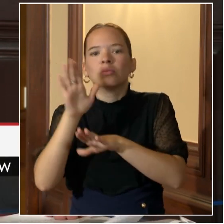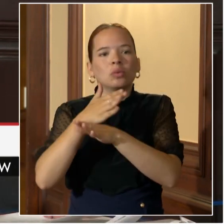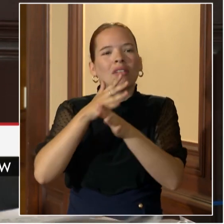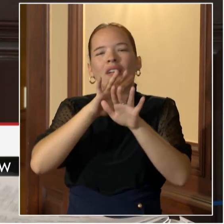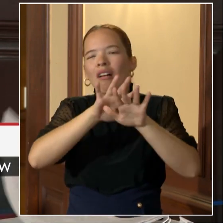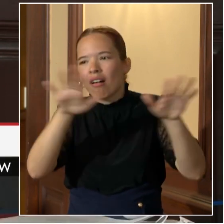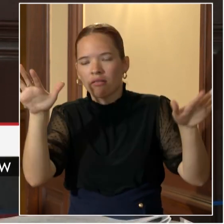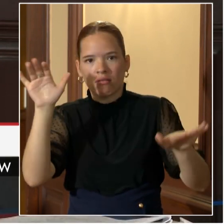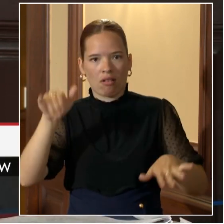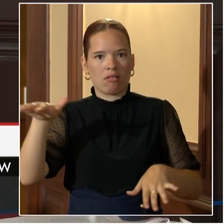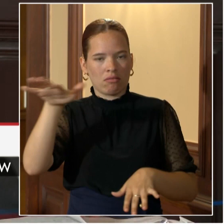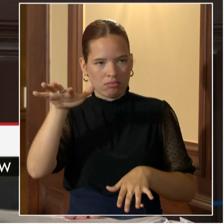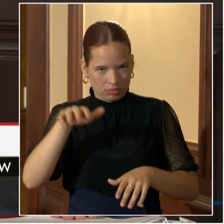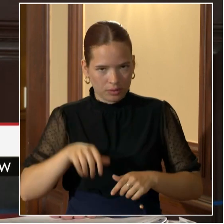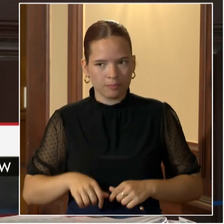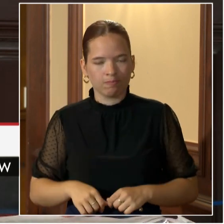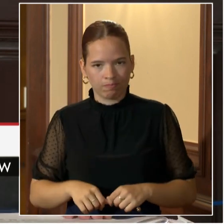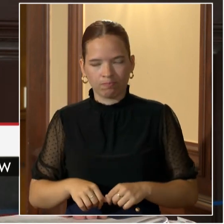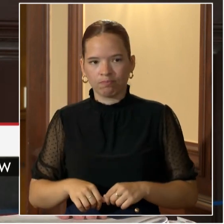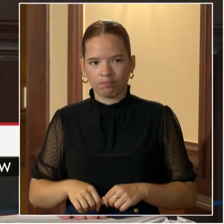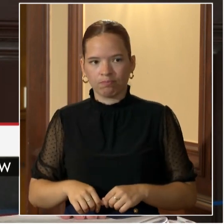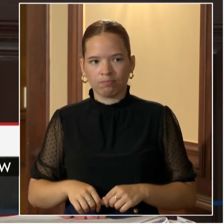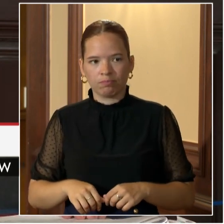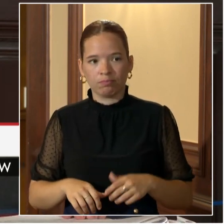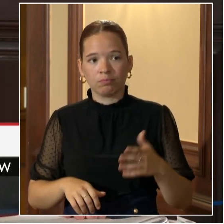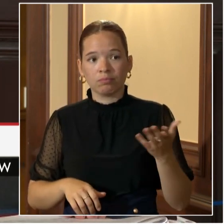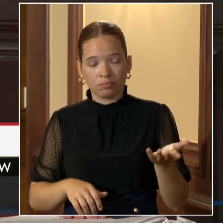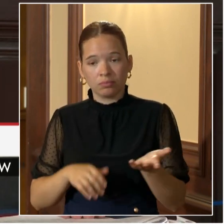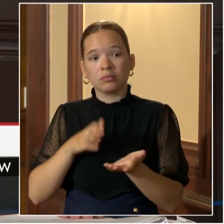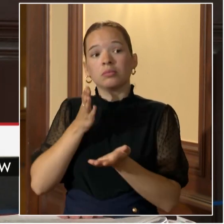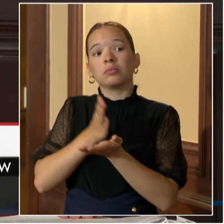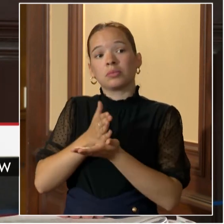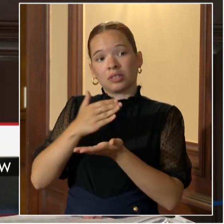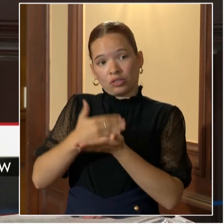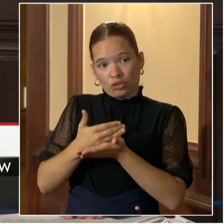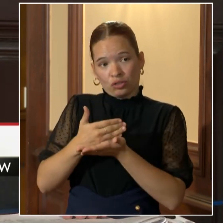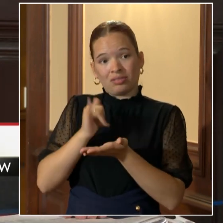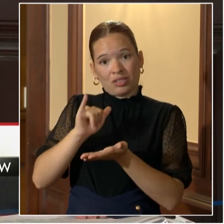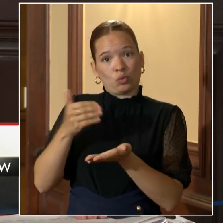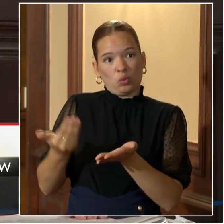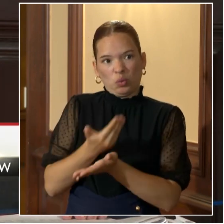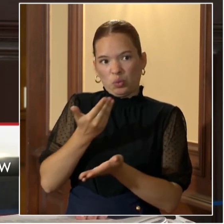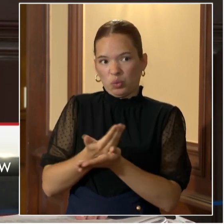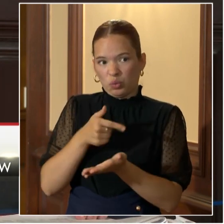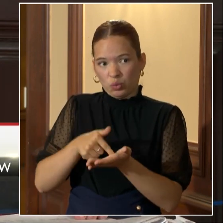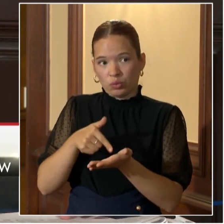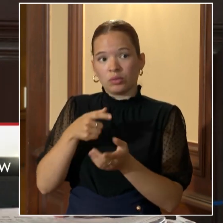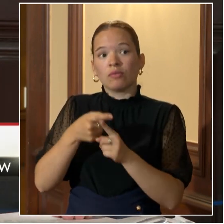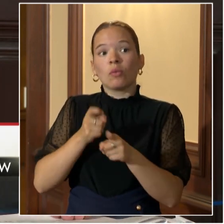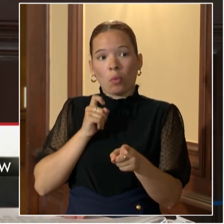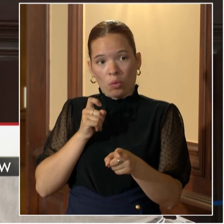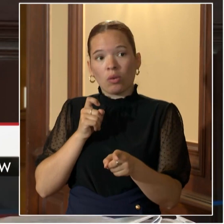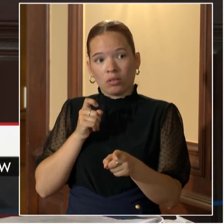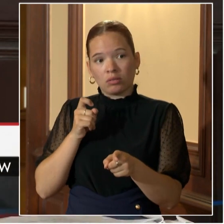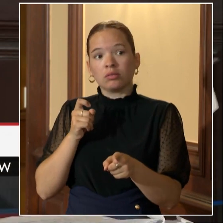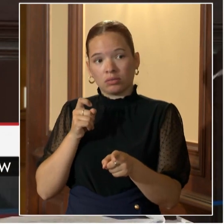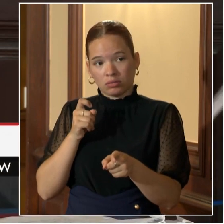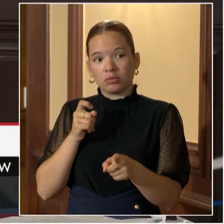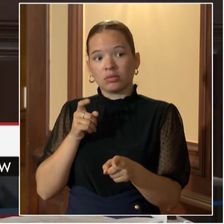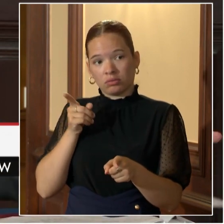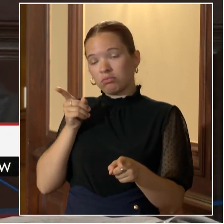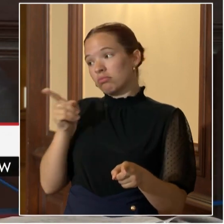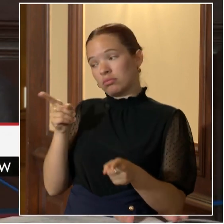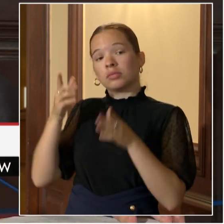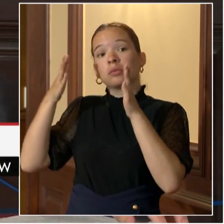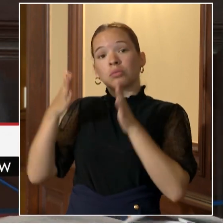2024 program. One is a request by U.S. Representative Owelewa to have the government fund a program that had been